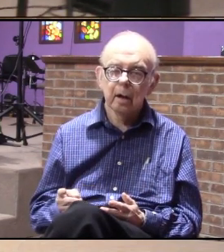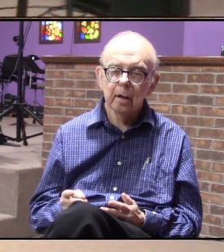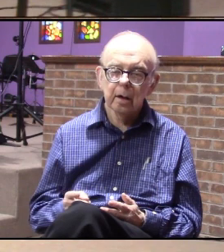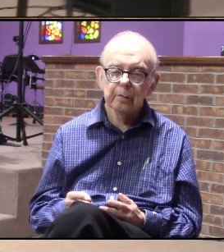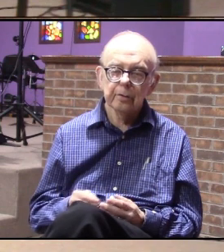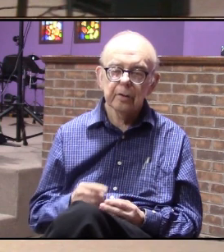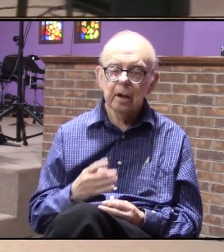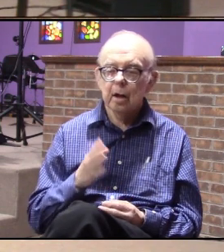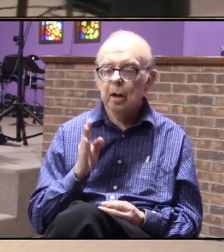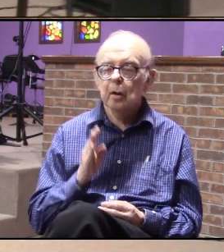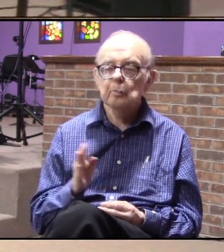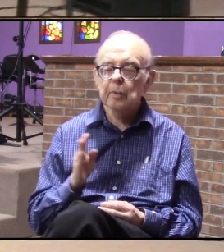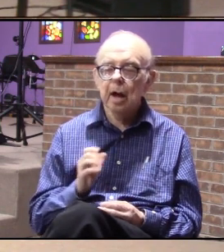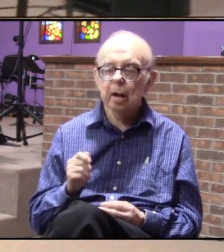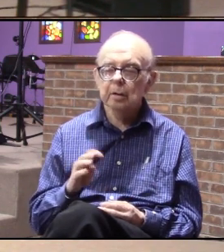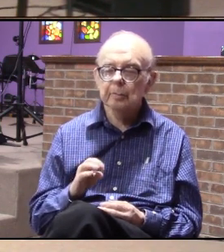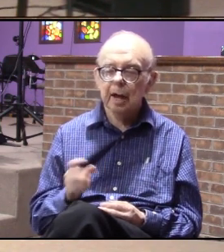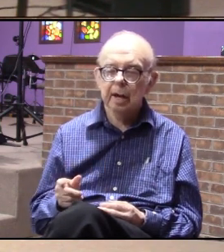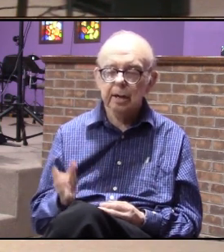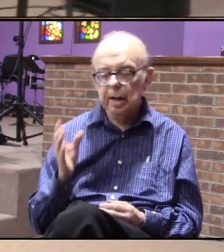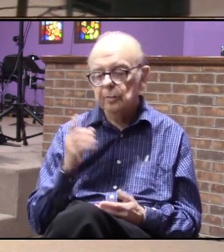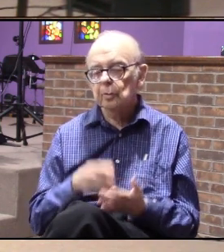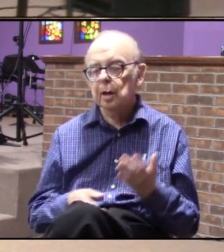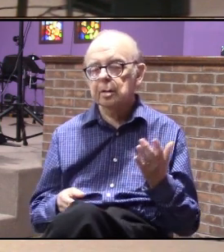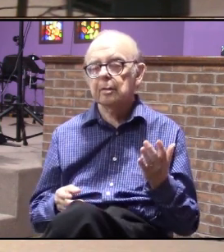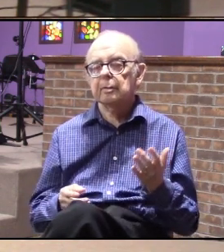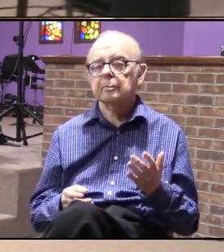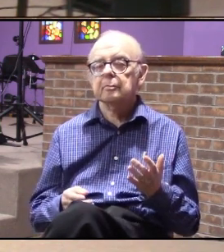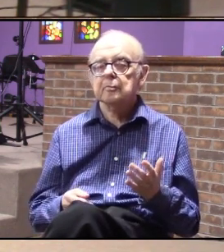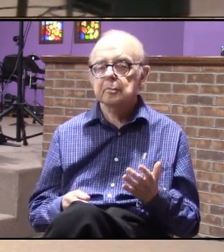bag. And guess what?